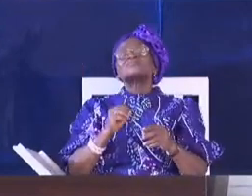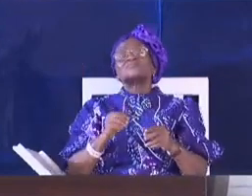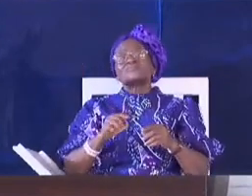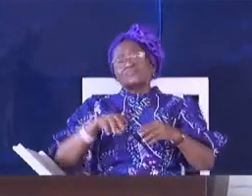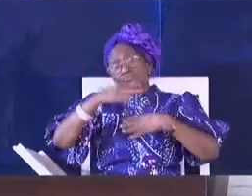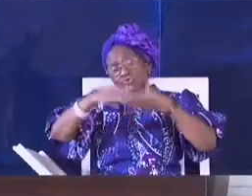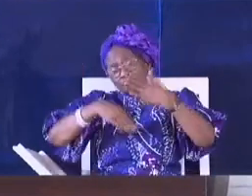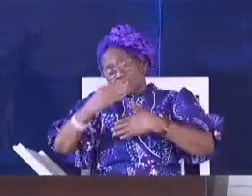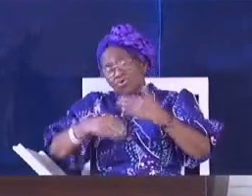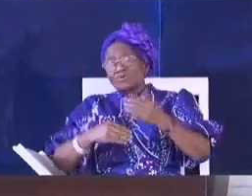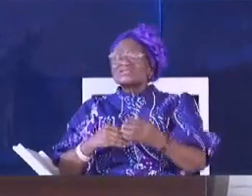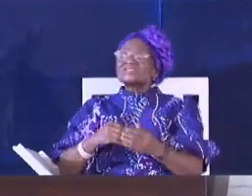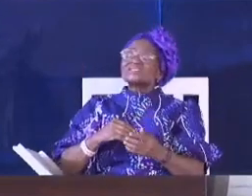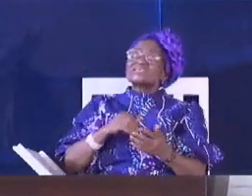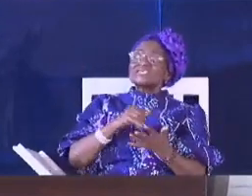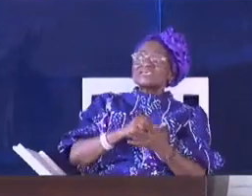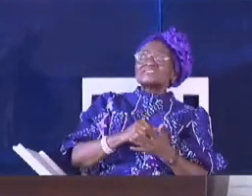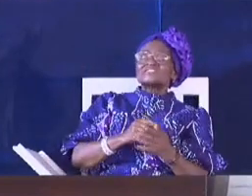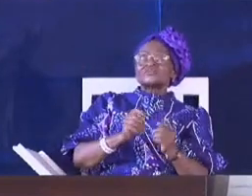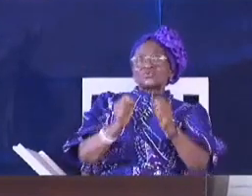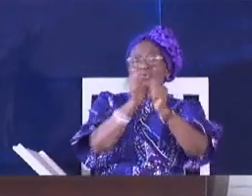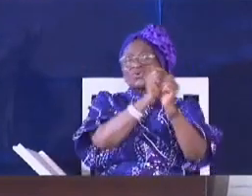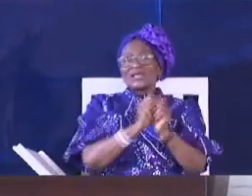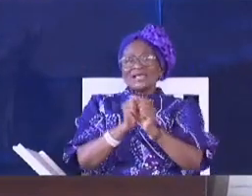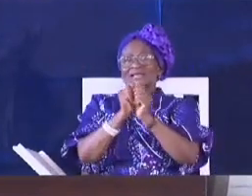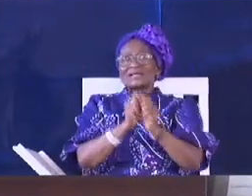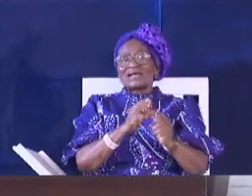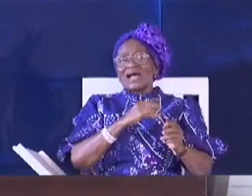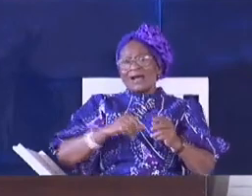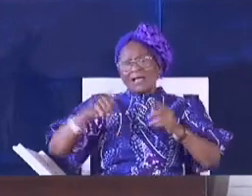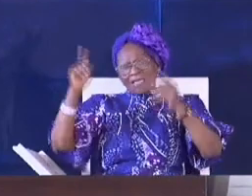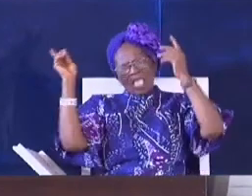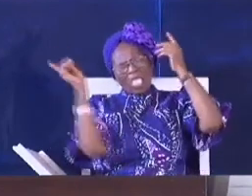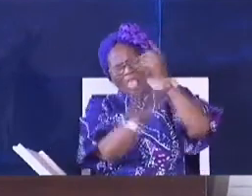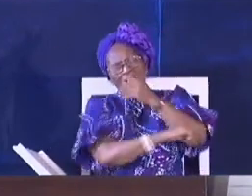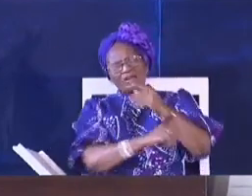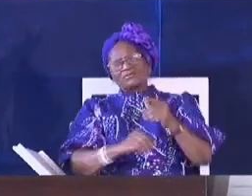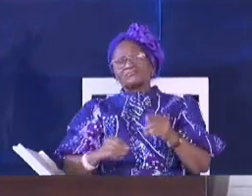rolled it together, and smote River Jordan,